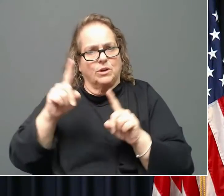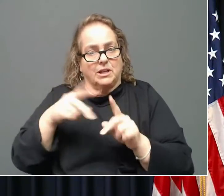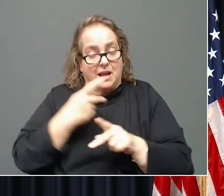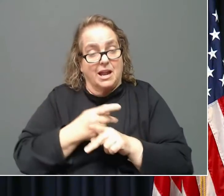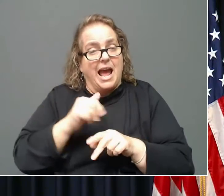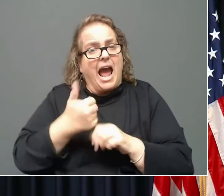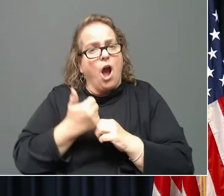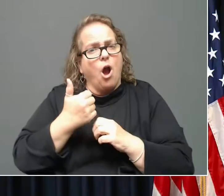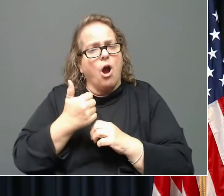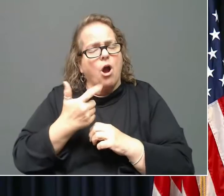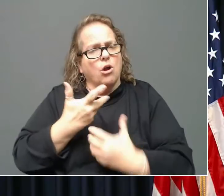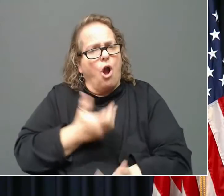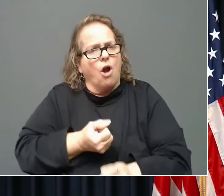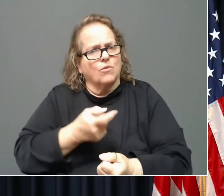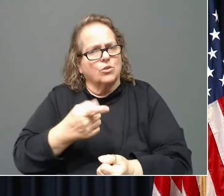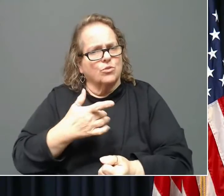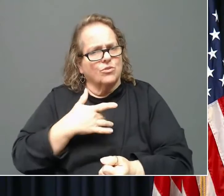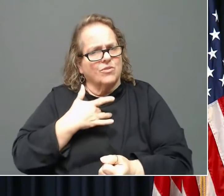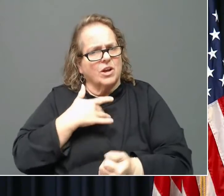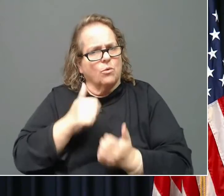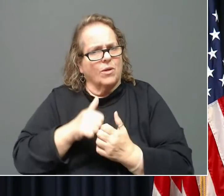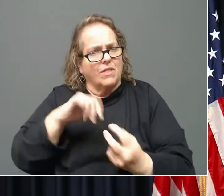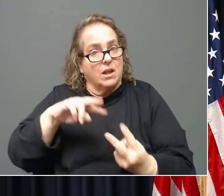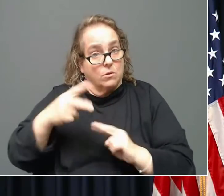be an uptick related to the variants?